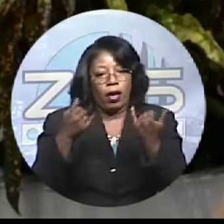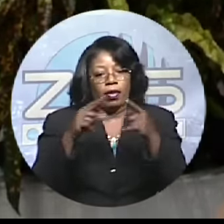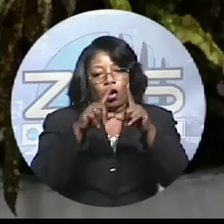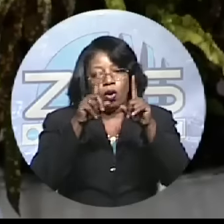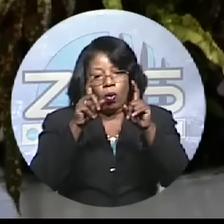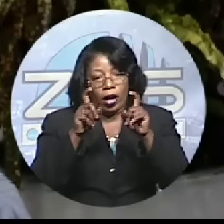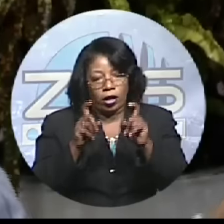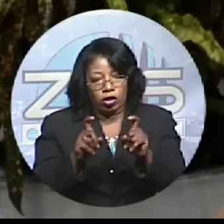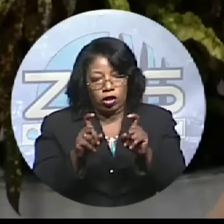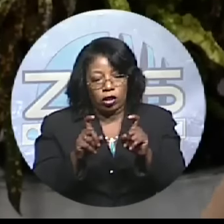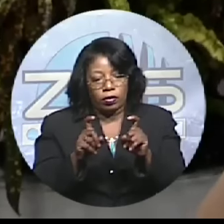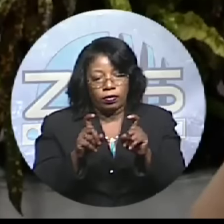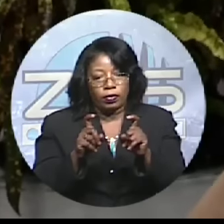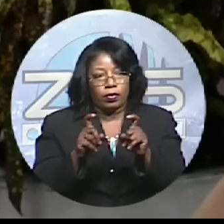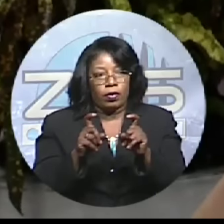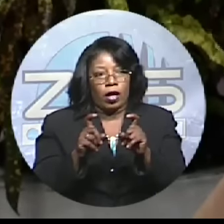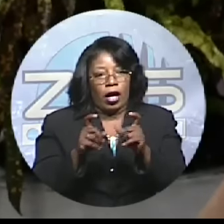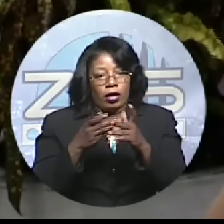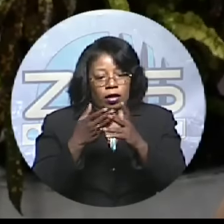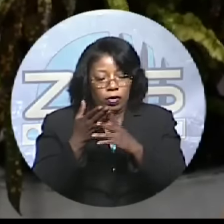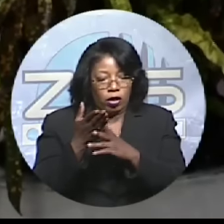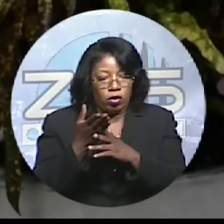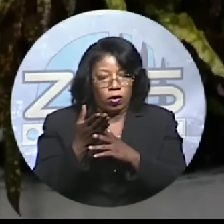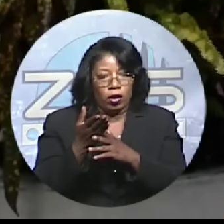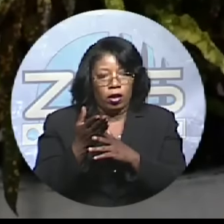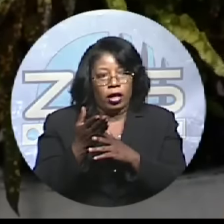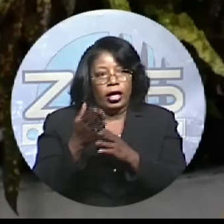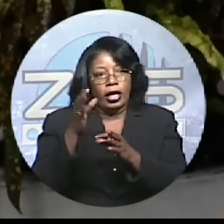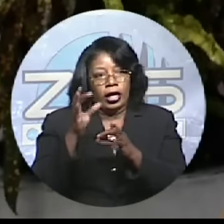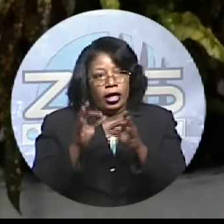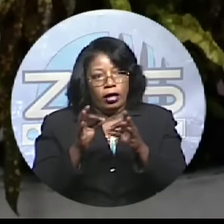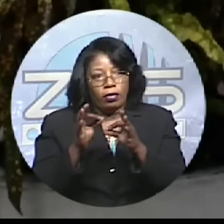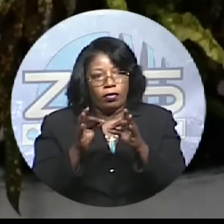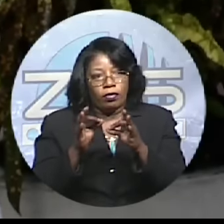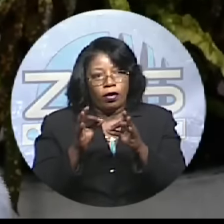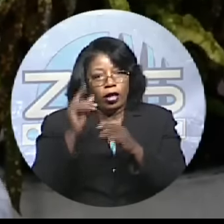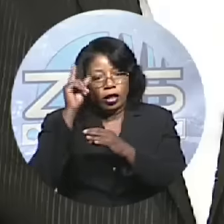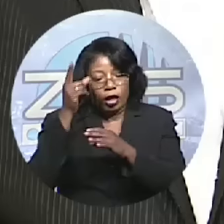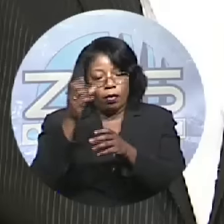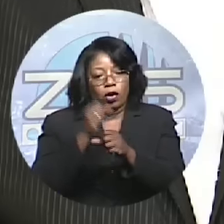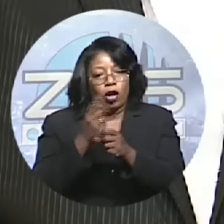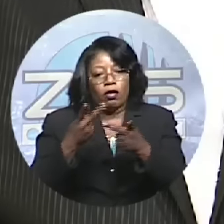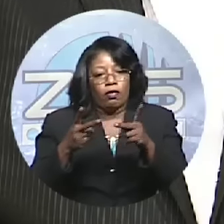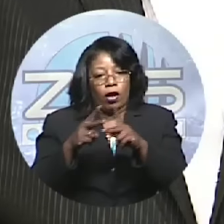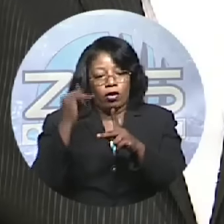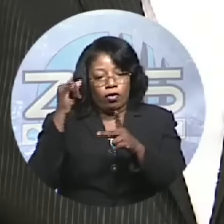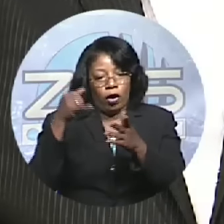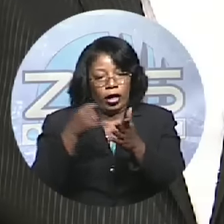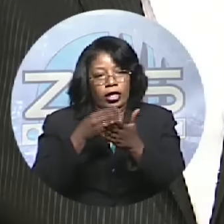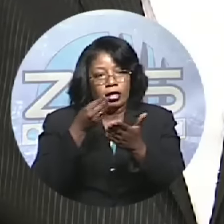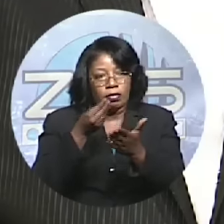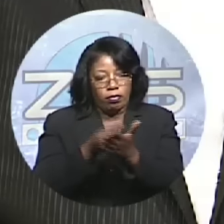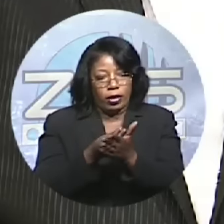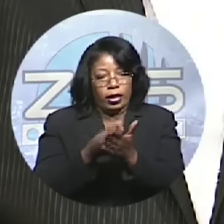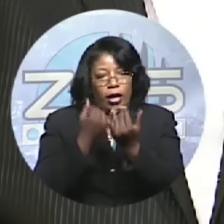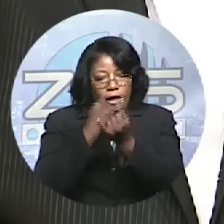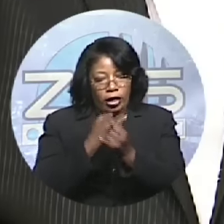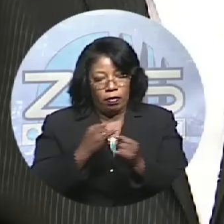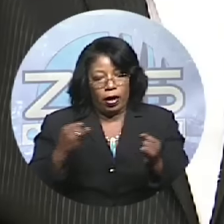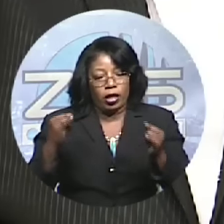whether there is accountability, transparency, and whether, in fact, the government got value for its money. An independent report found that